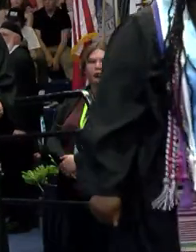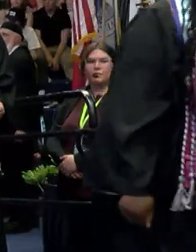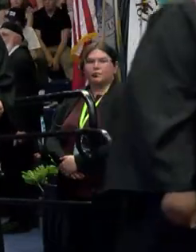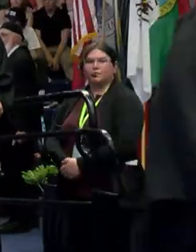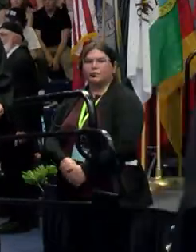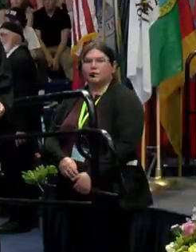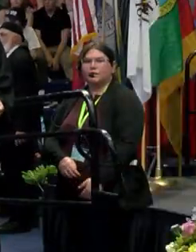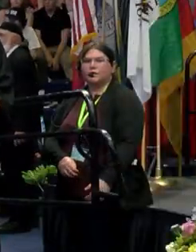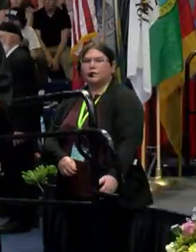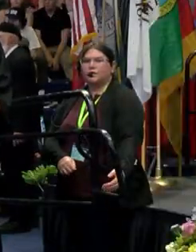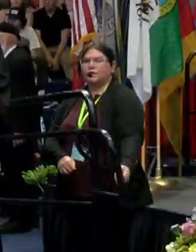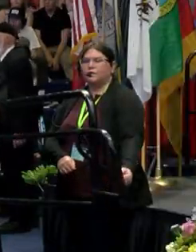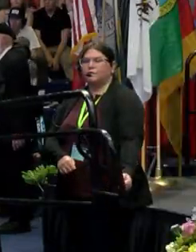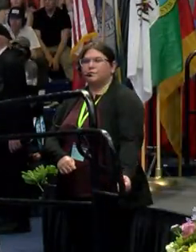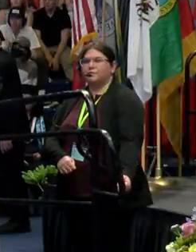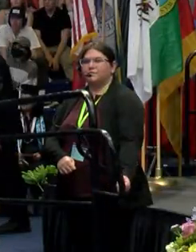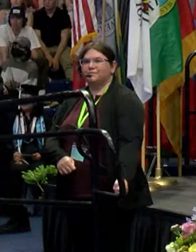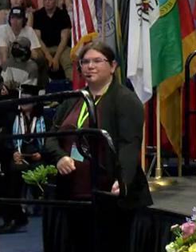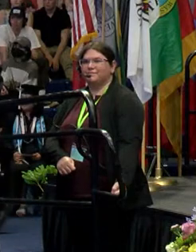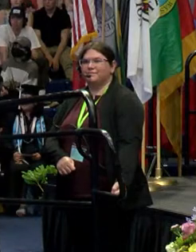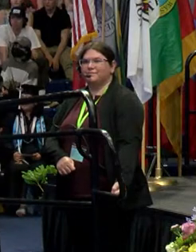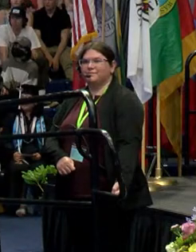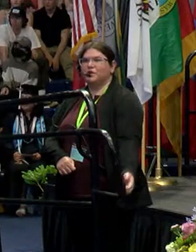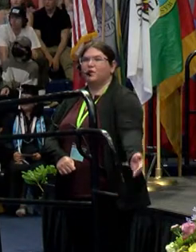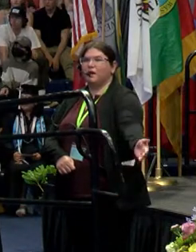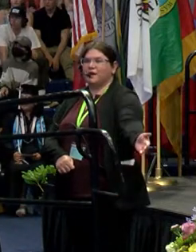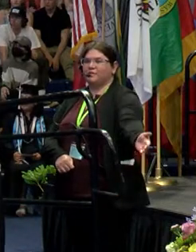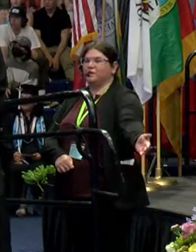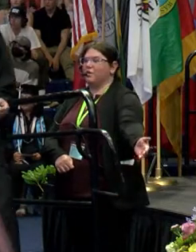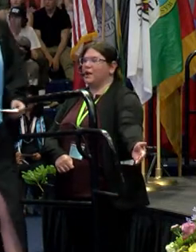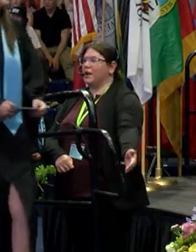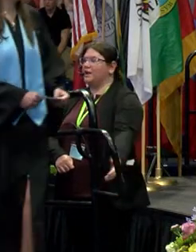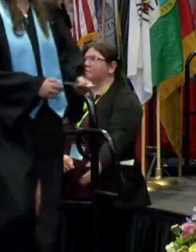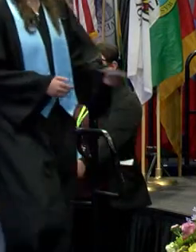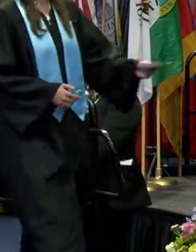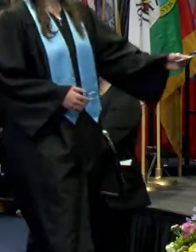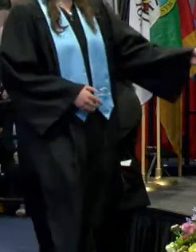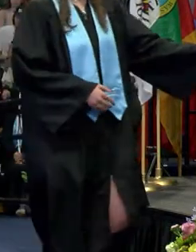Ayanna Giselle Stewart, University Honors College.